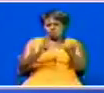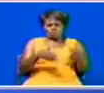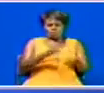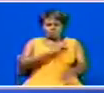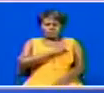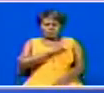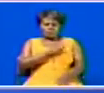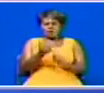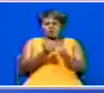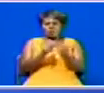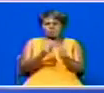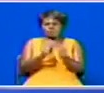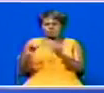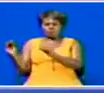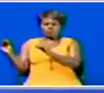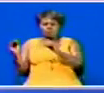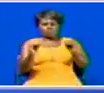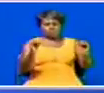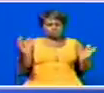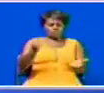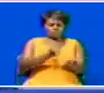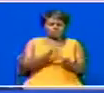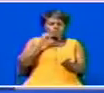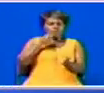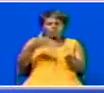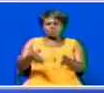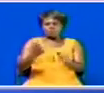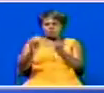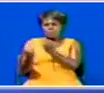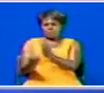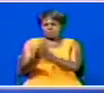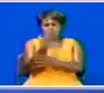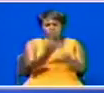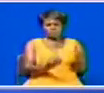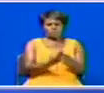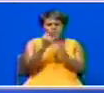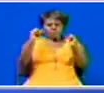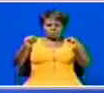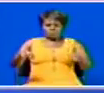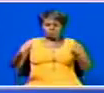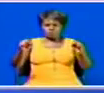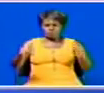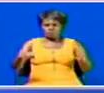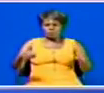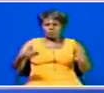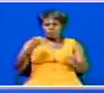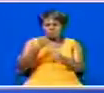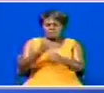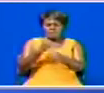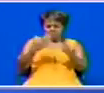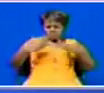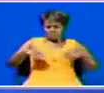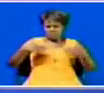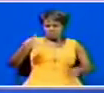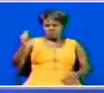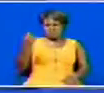fearing competition to adapting new methods and innovation to be able to make the people of